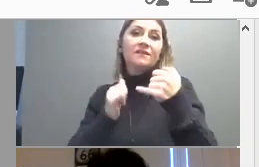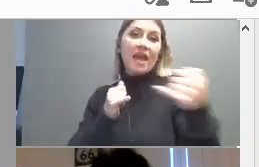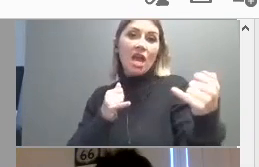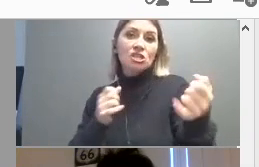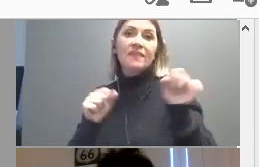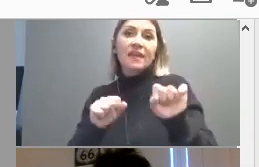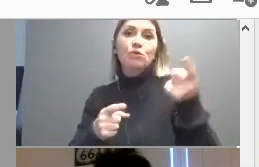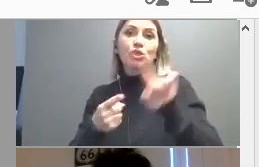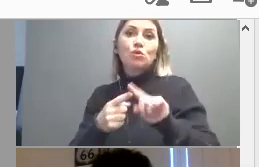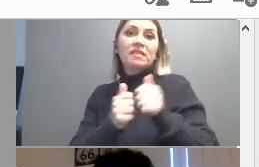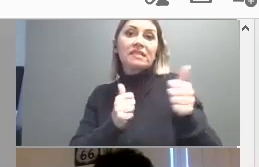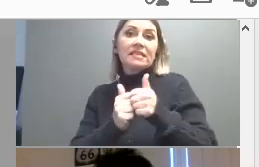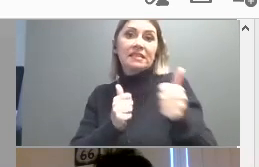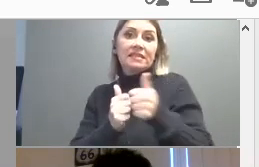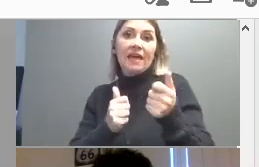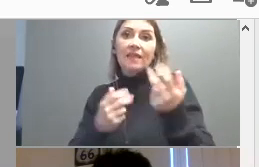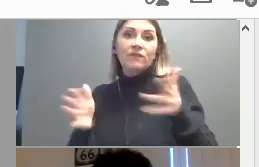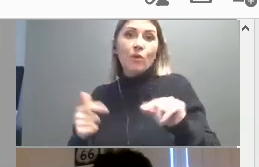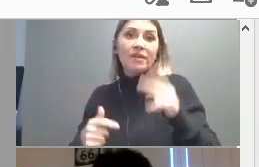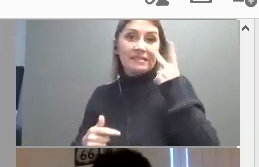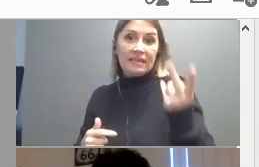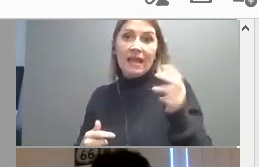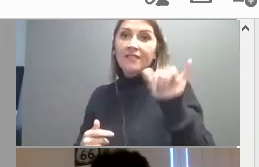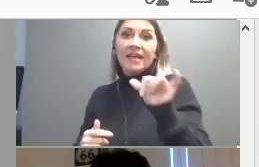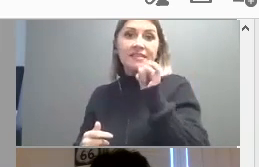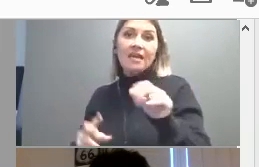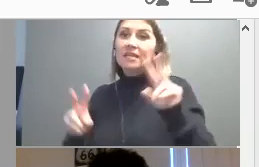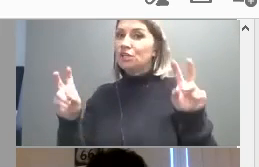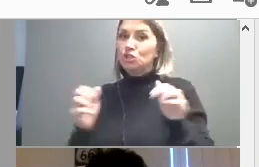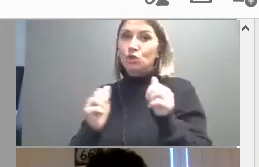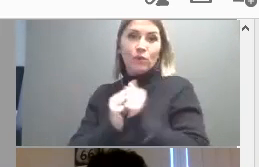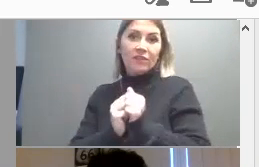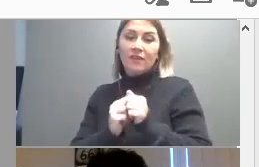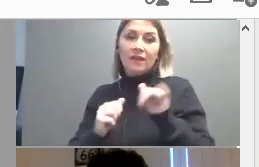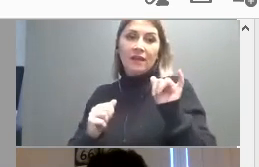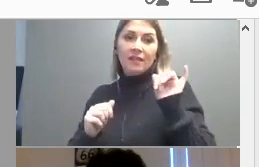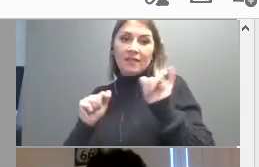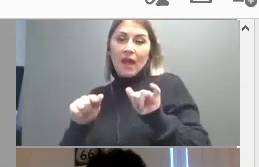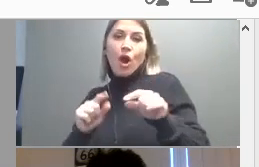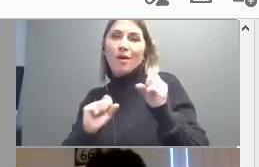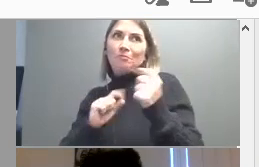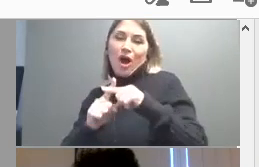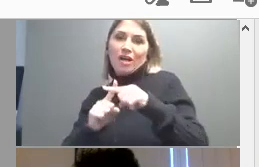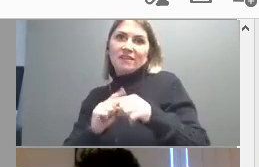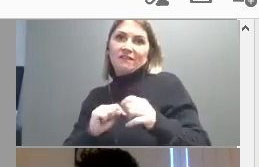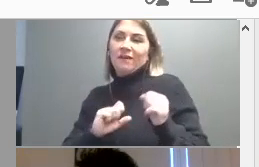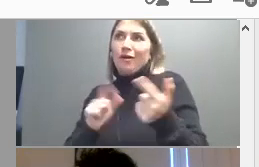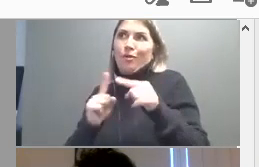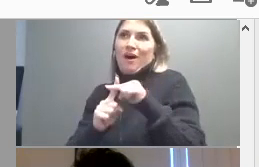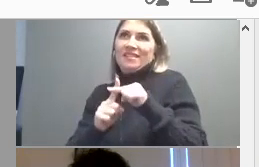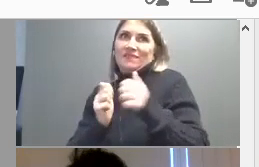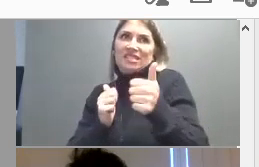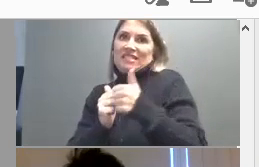reduce the distance that we have already seen. That is not an issue with all positive edge